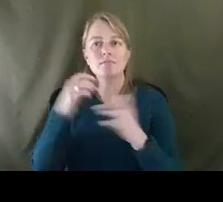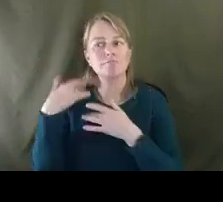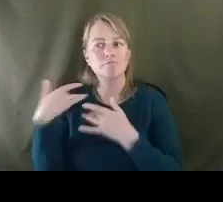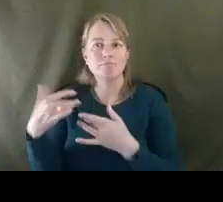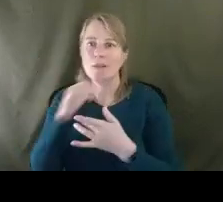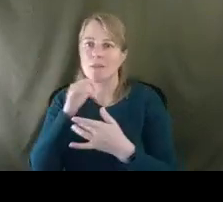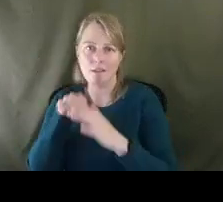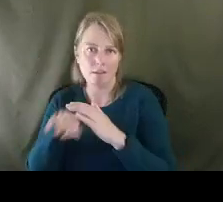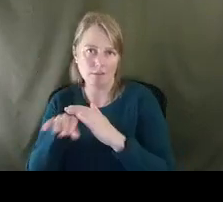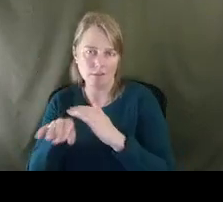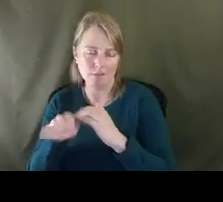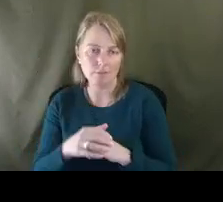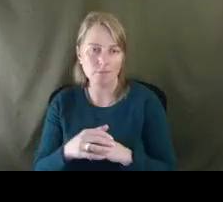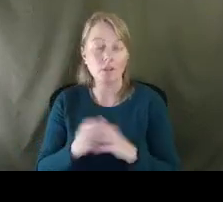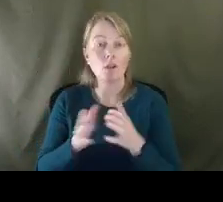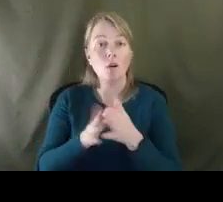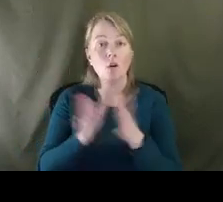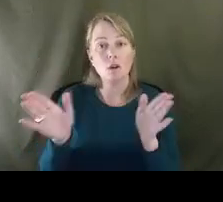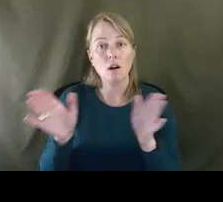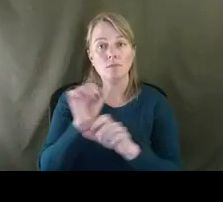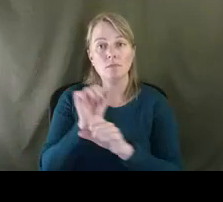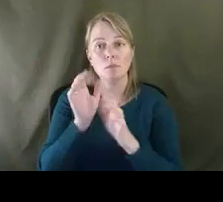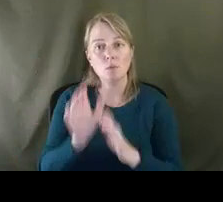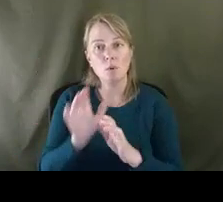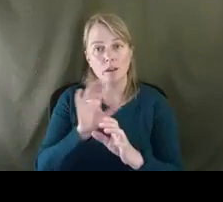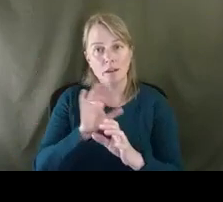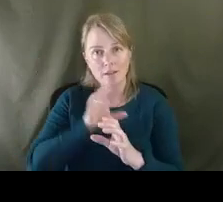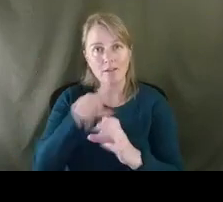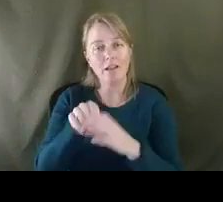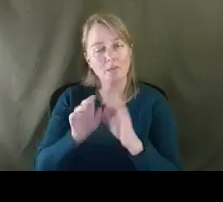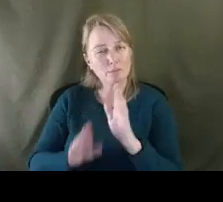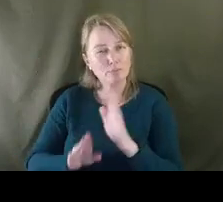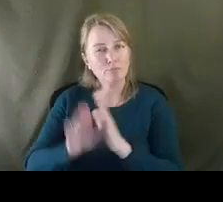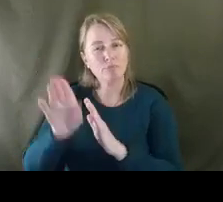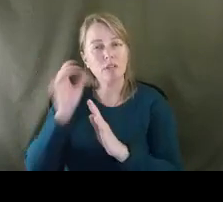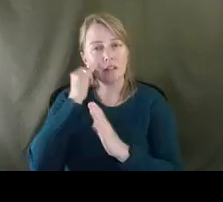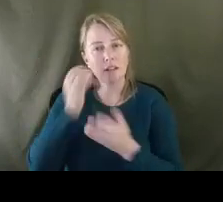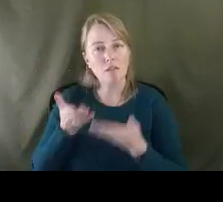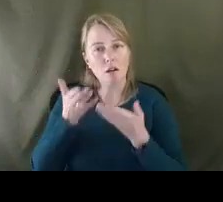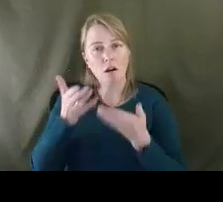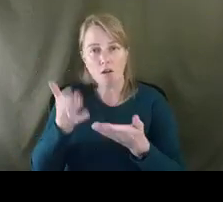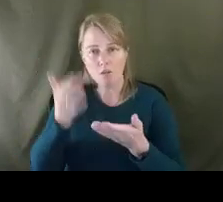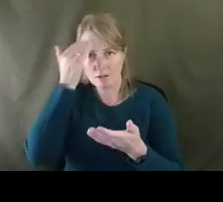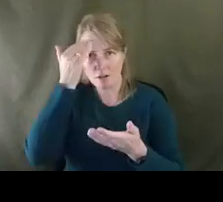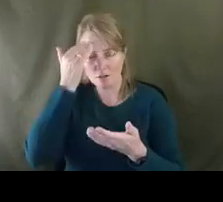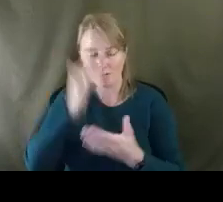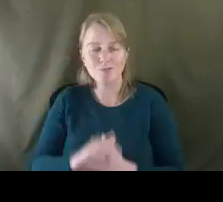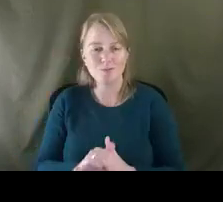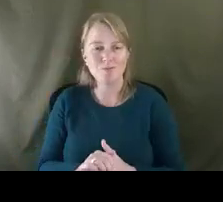to. Overall, employee engagement can skyrocket when the offer of knowledge is on the table.